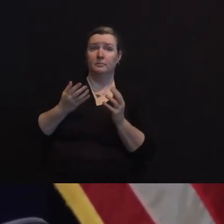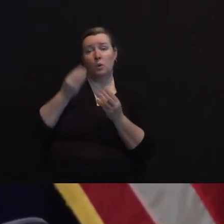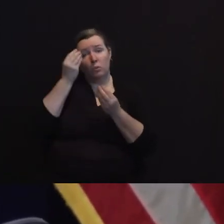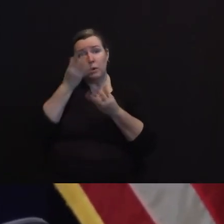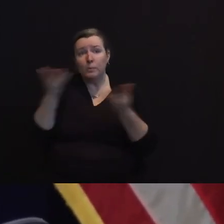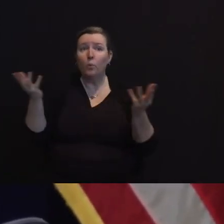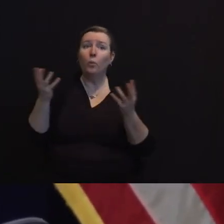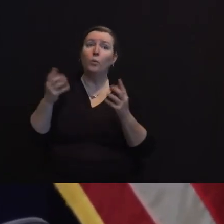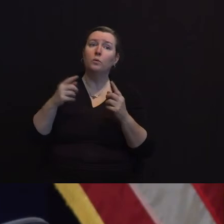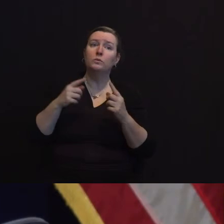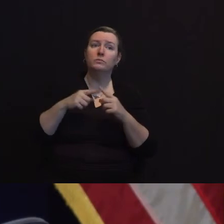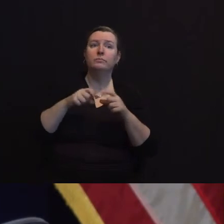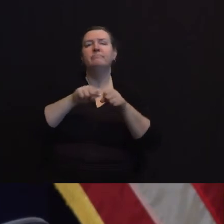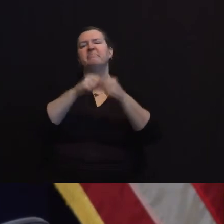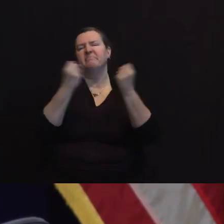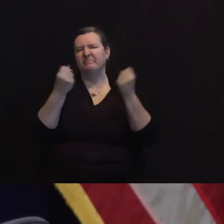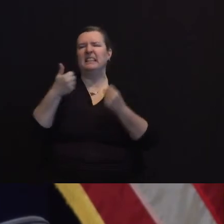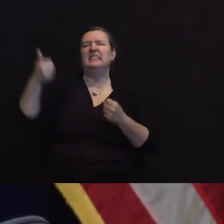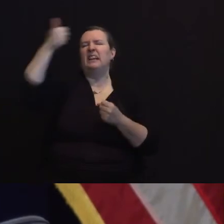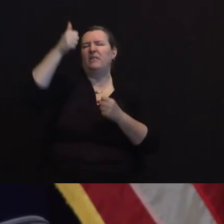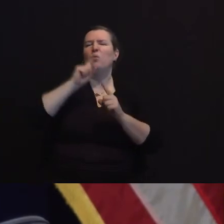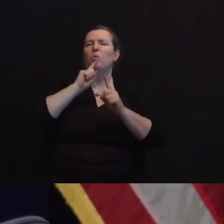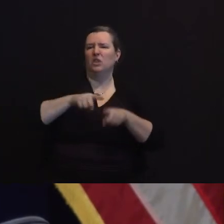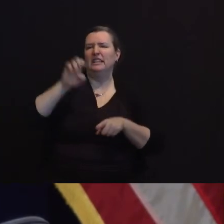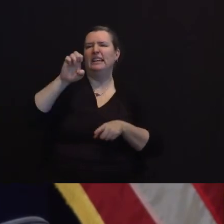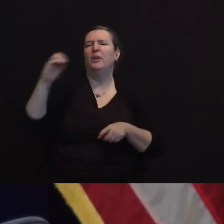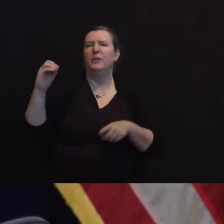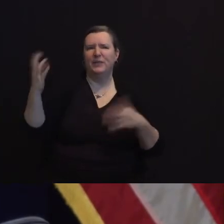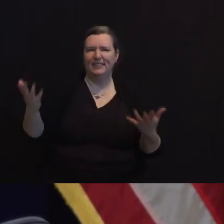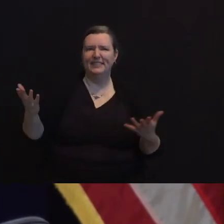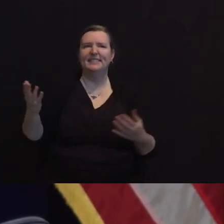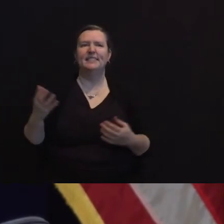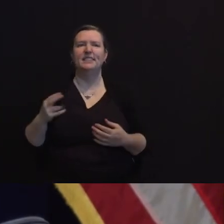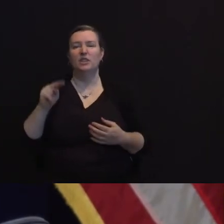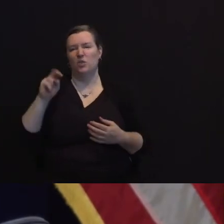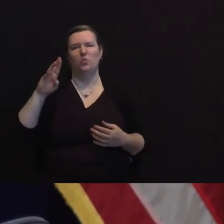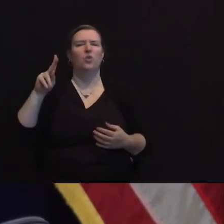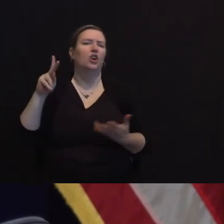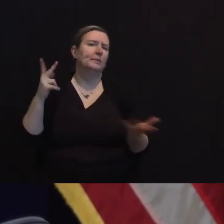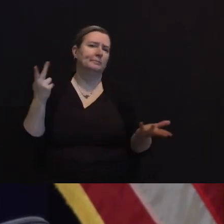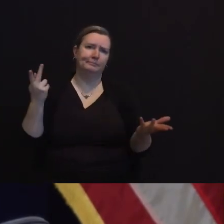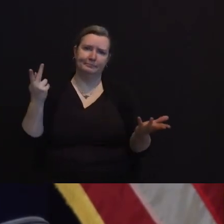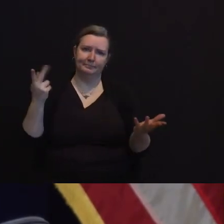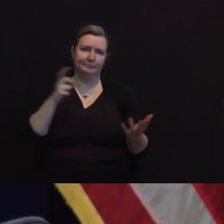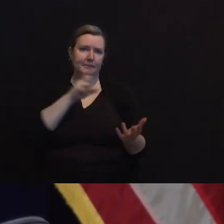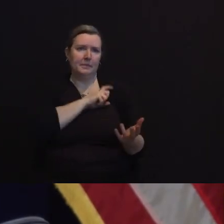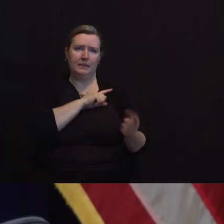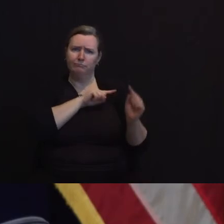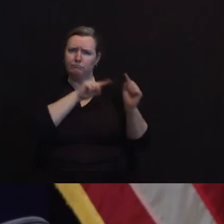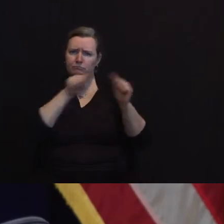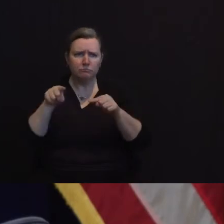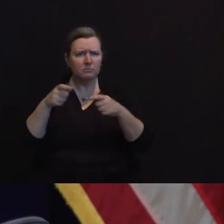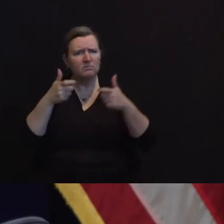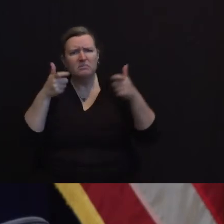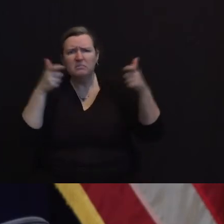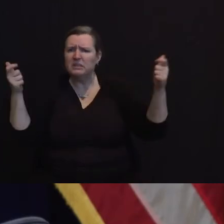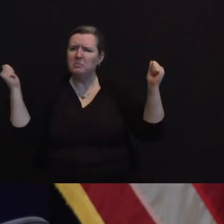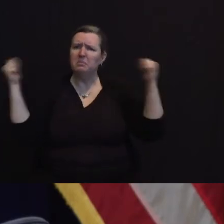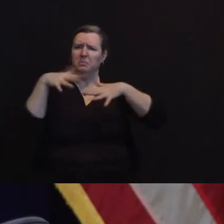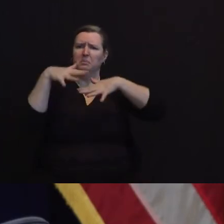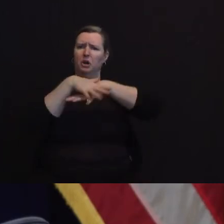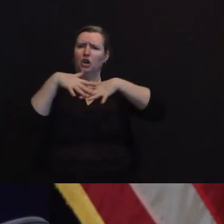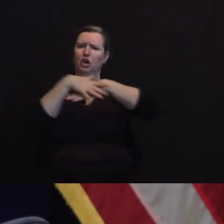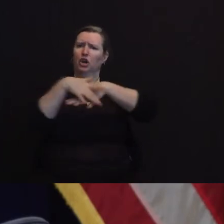Newark police responded to a large apartment complex party, more than 50 people,